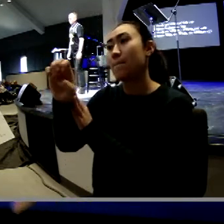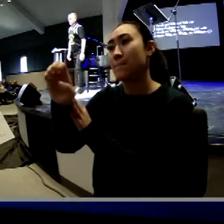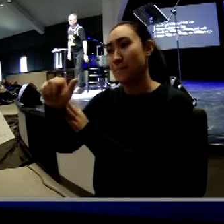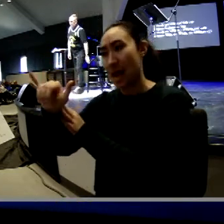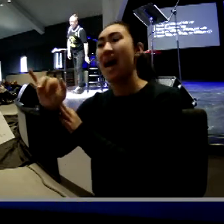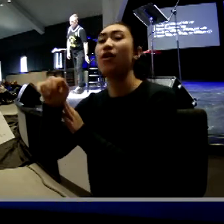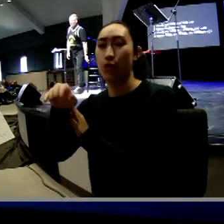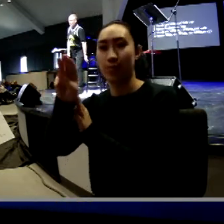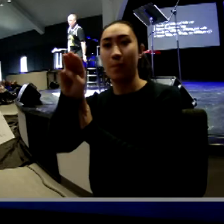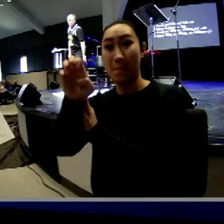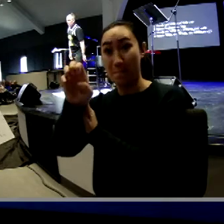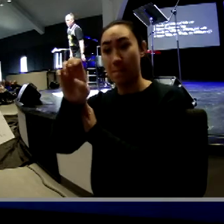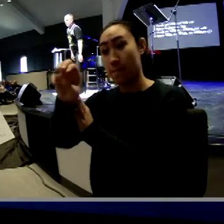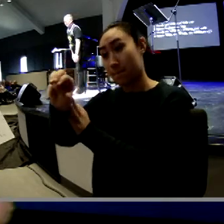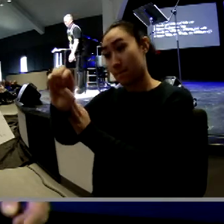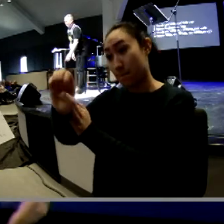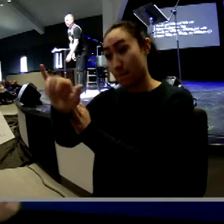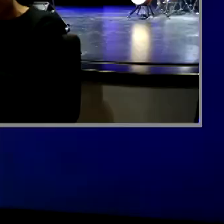or something?